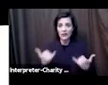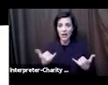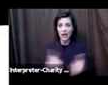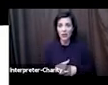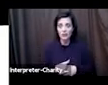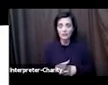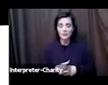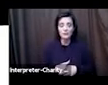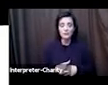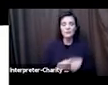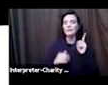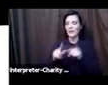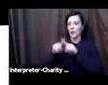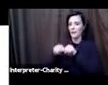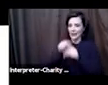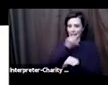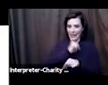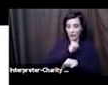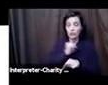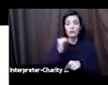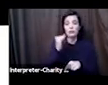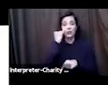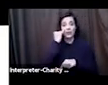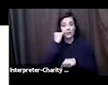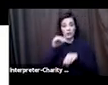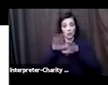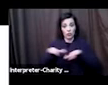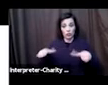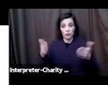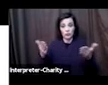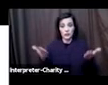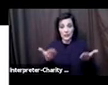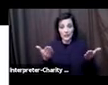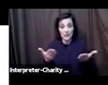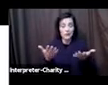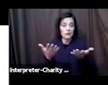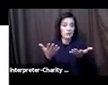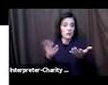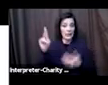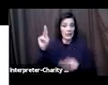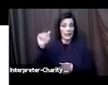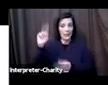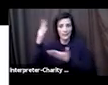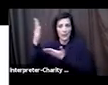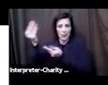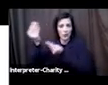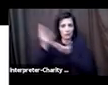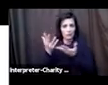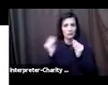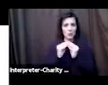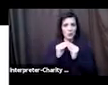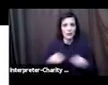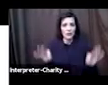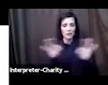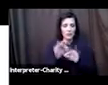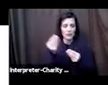There's, depending on the ages, so for the children here, and Kim, you can jump in if you have more specifications or details